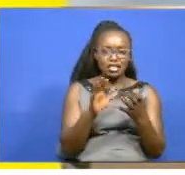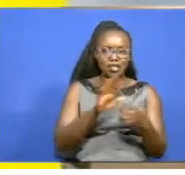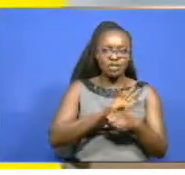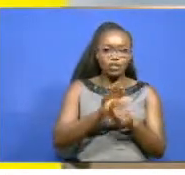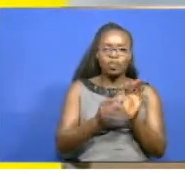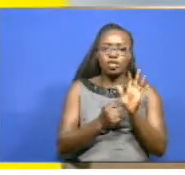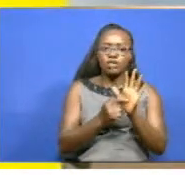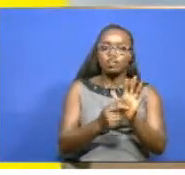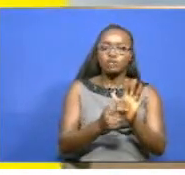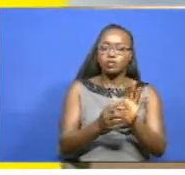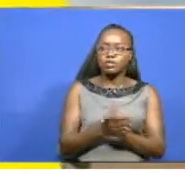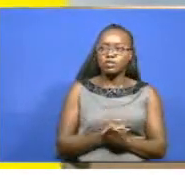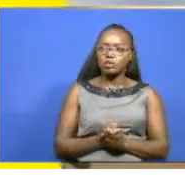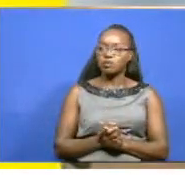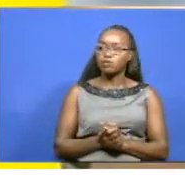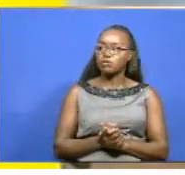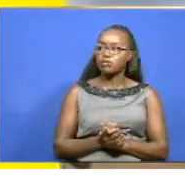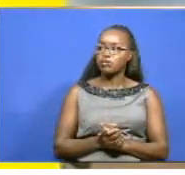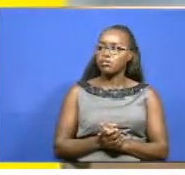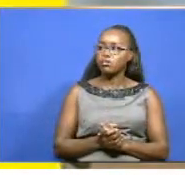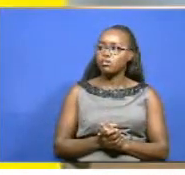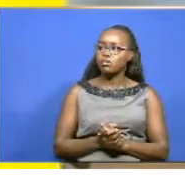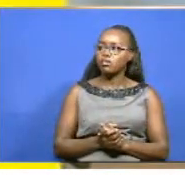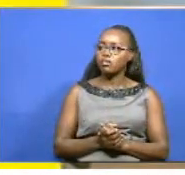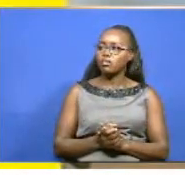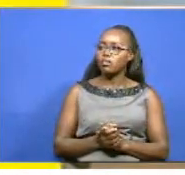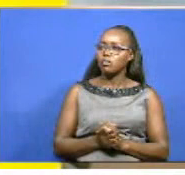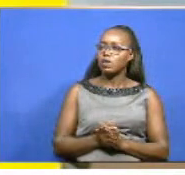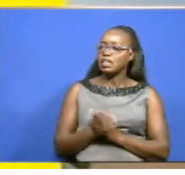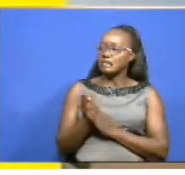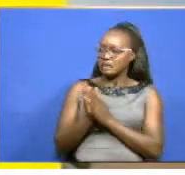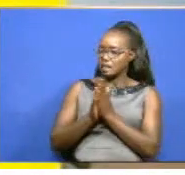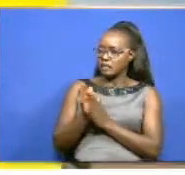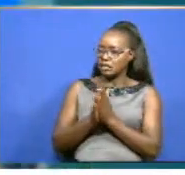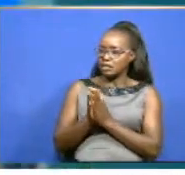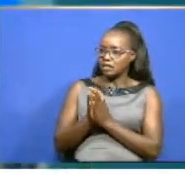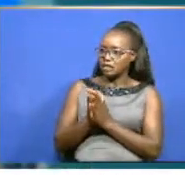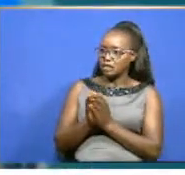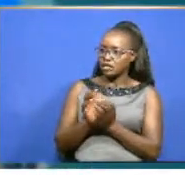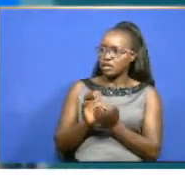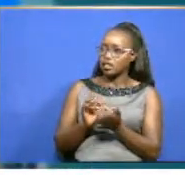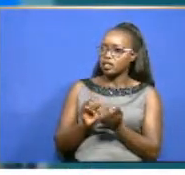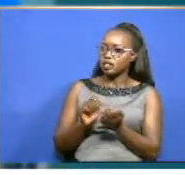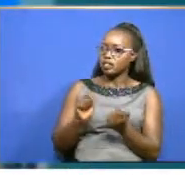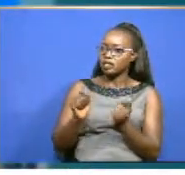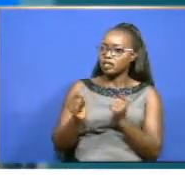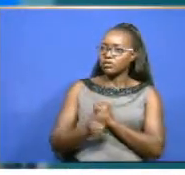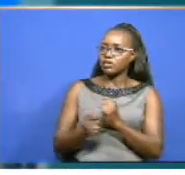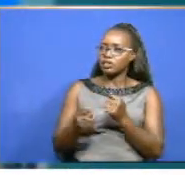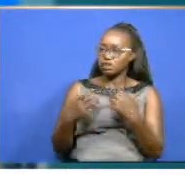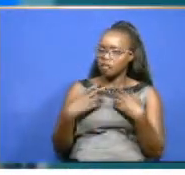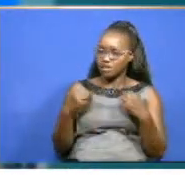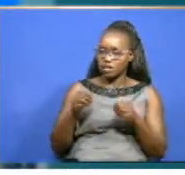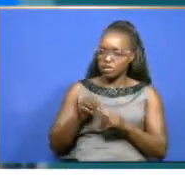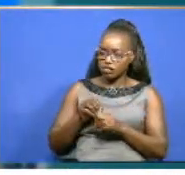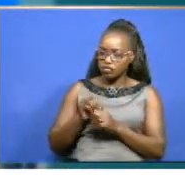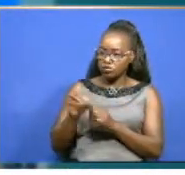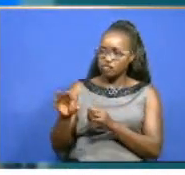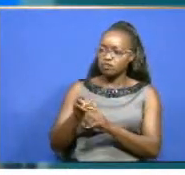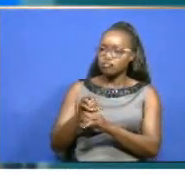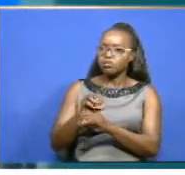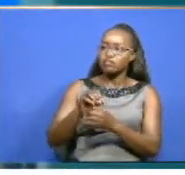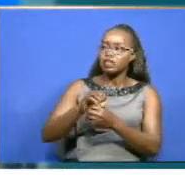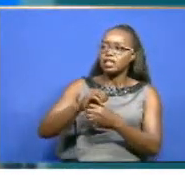exposed? You see, there has been an excitement on devolution, particularly when health was devolved. So we said